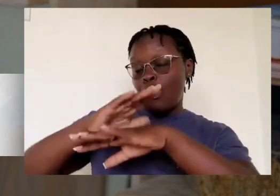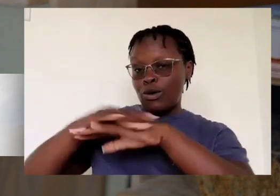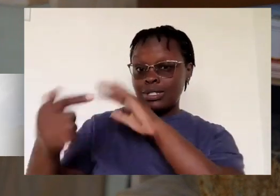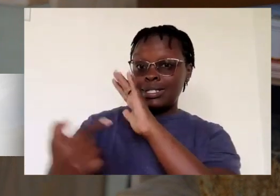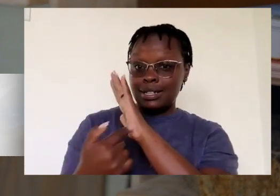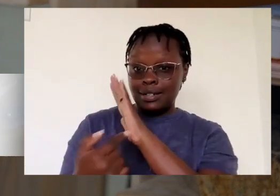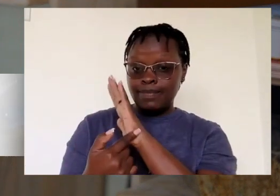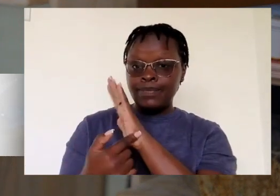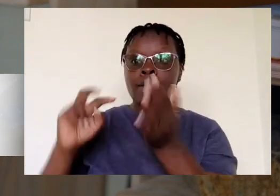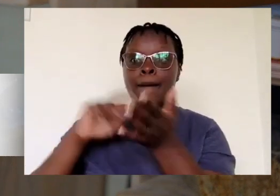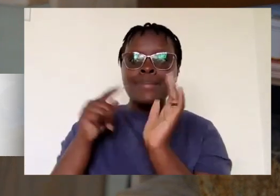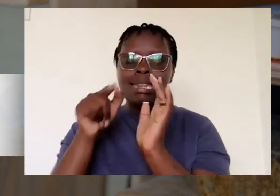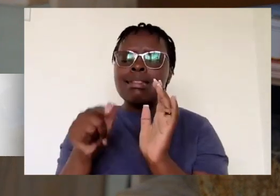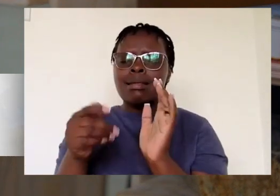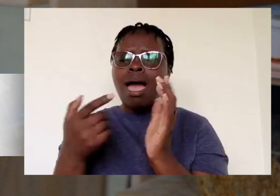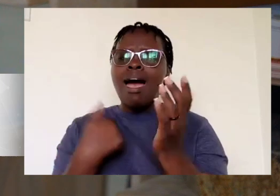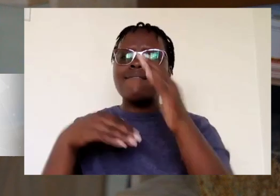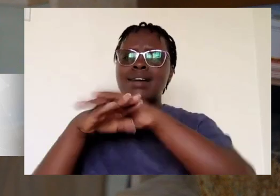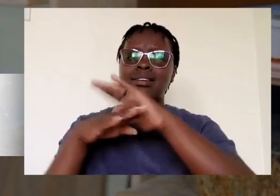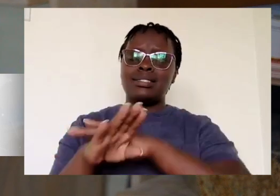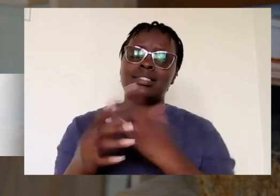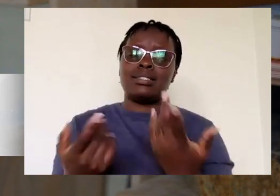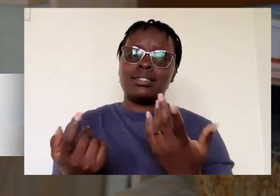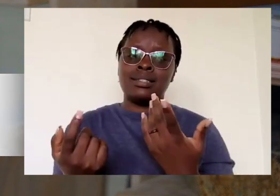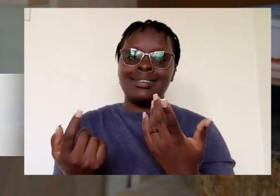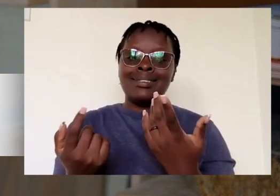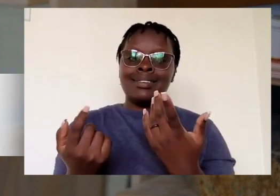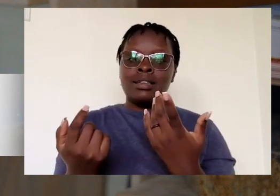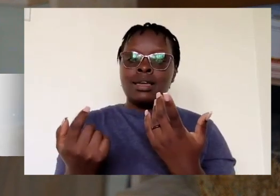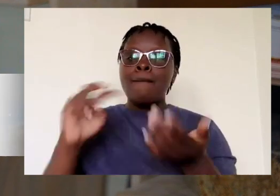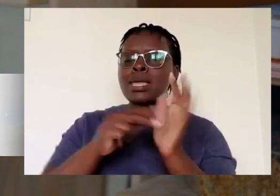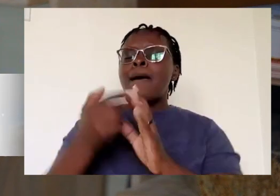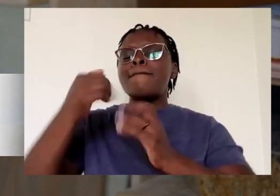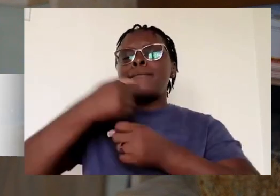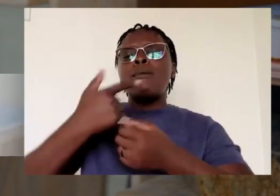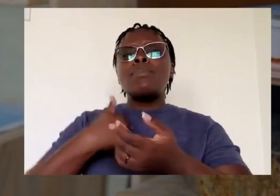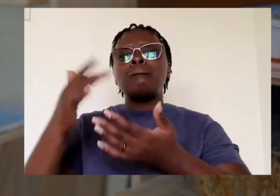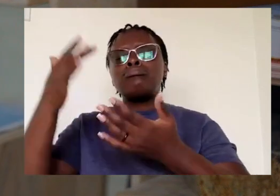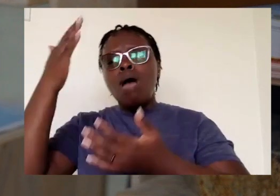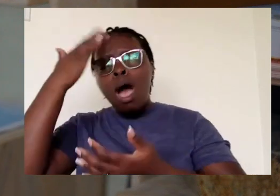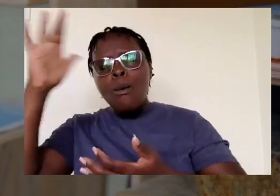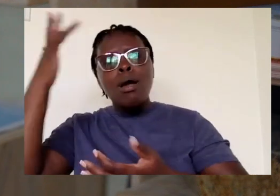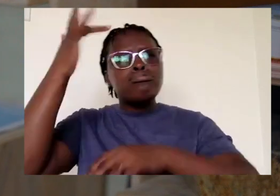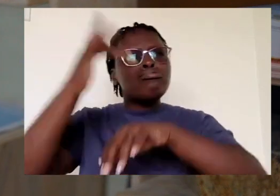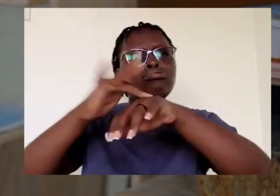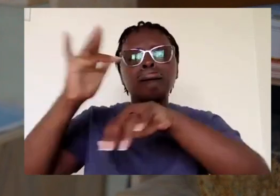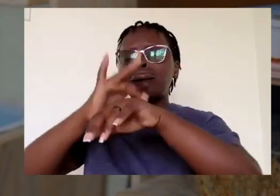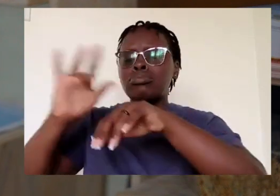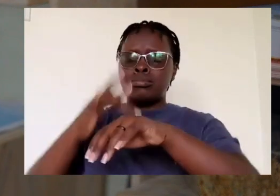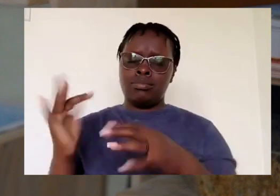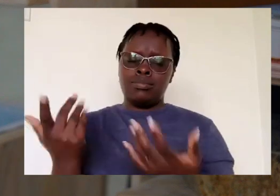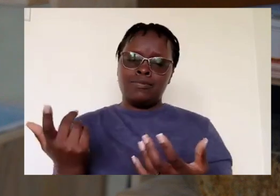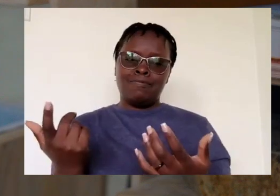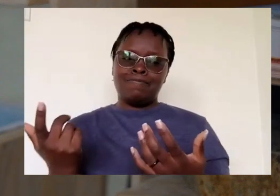and it's just a small, the gap that is there that has everything to do with sensitization. Are we sensitized enough to get to know of